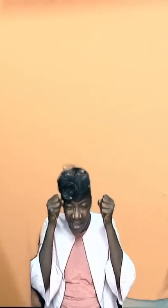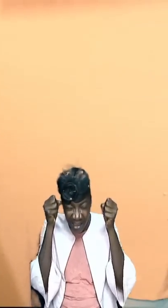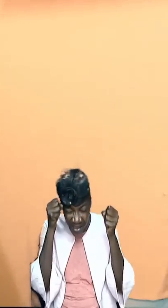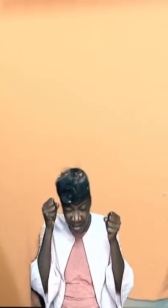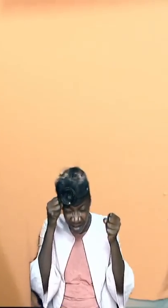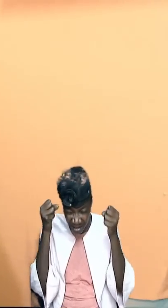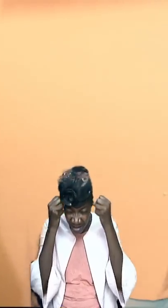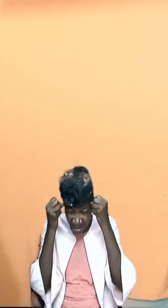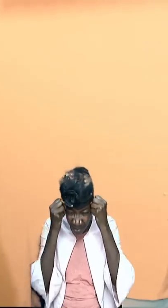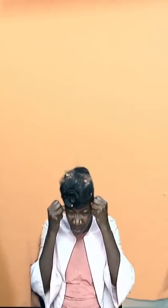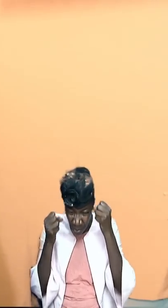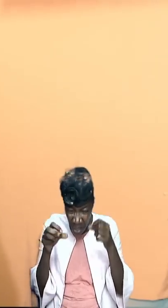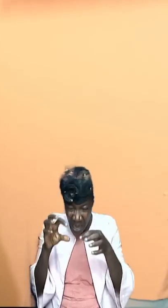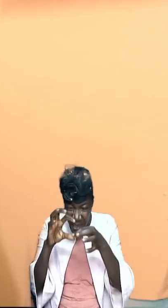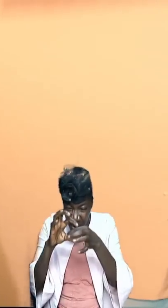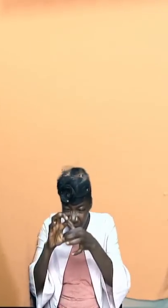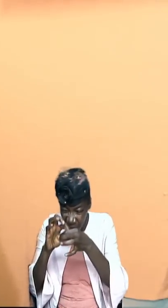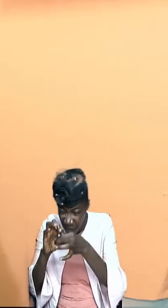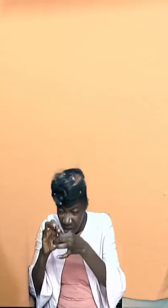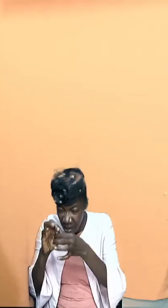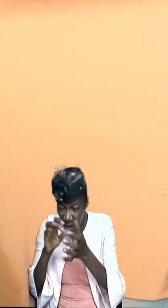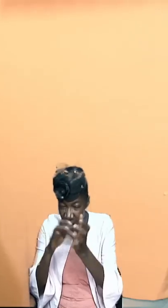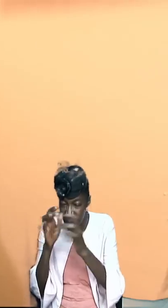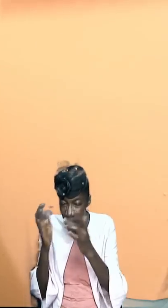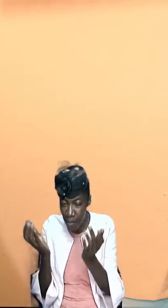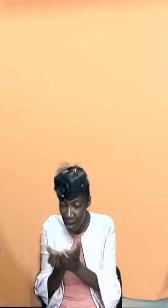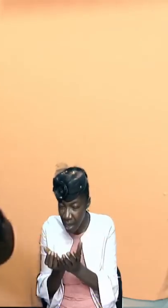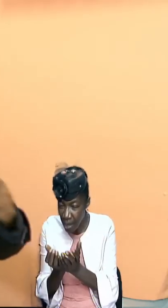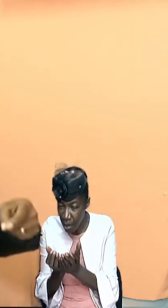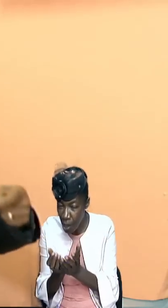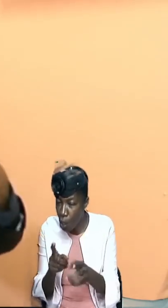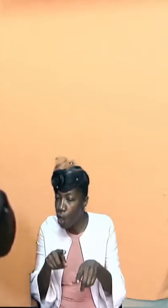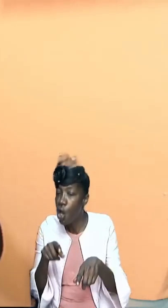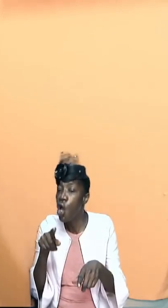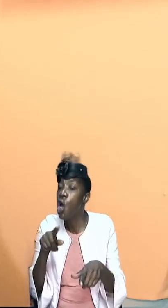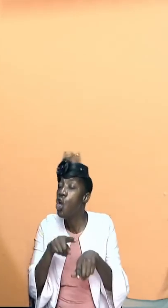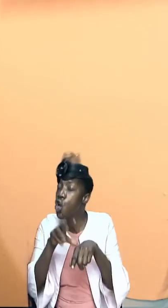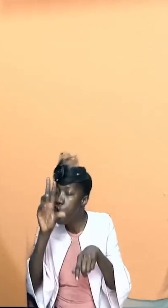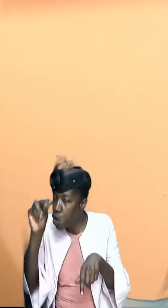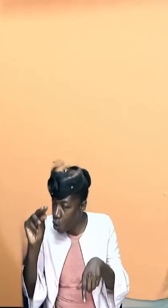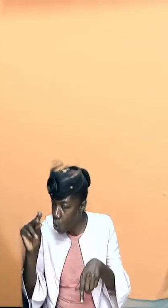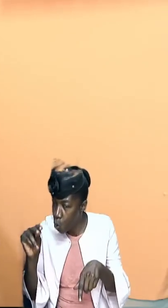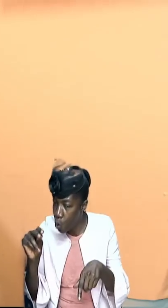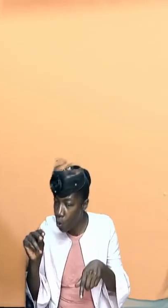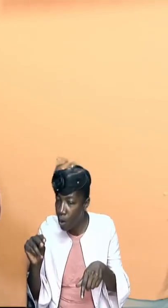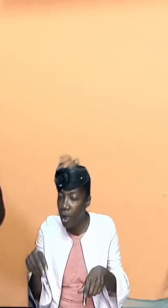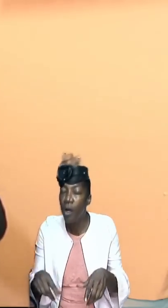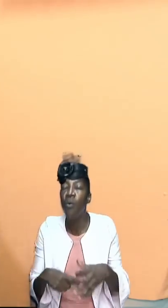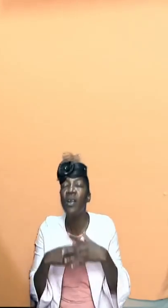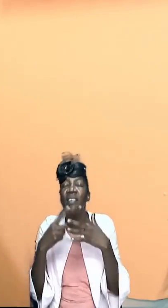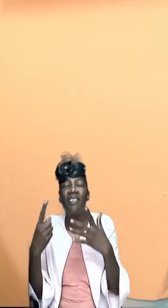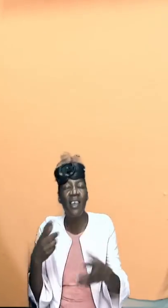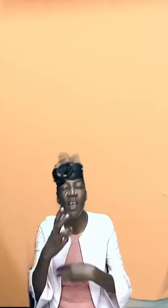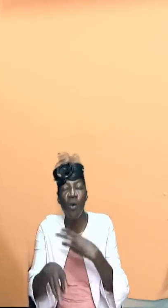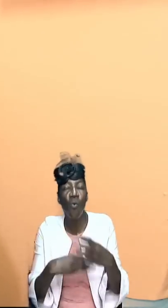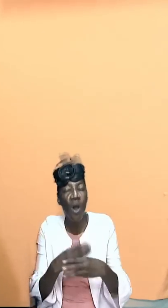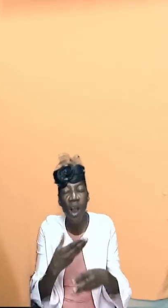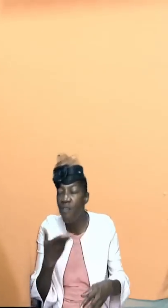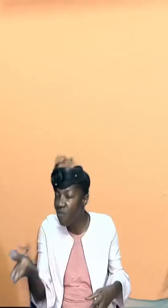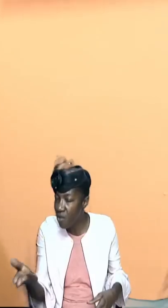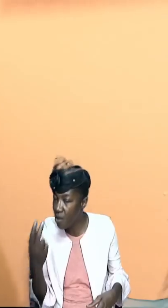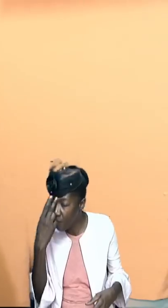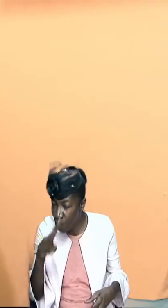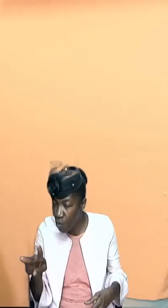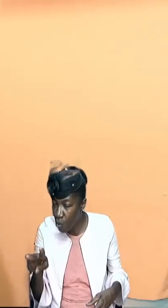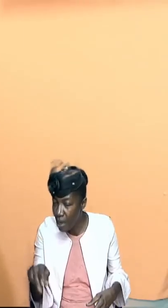No, we establish our worldview and the things that we accept because of what is